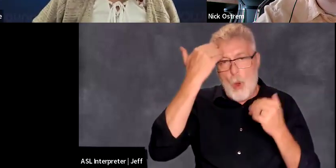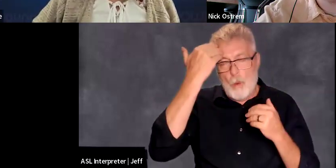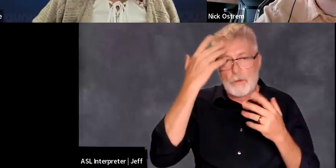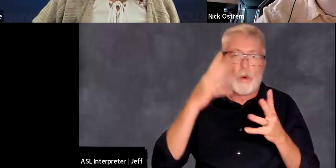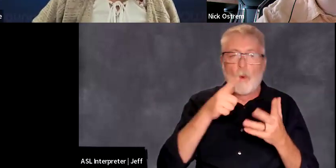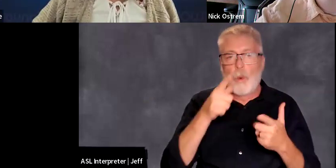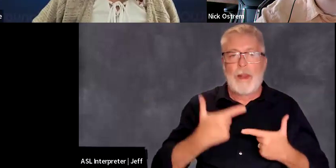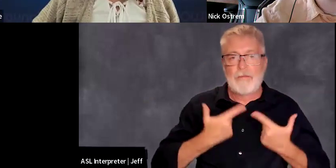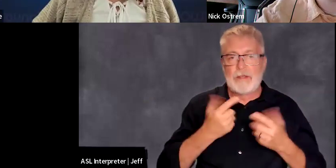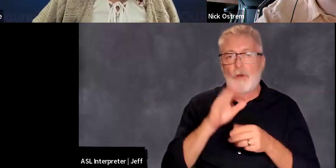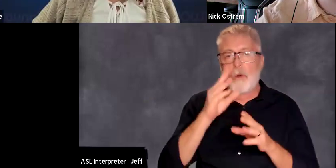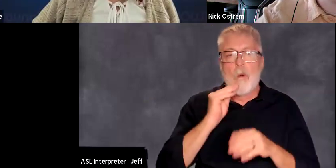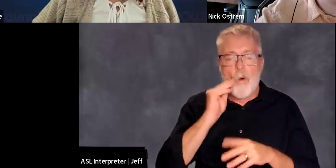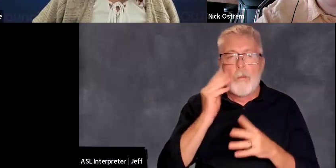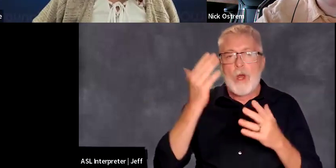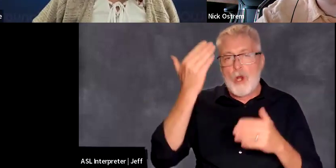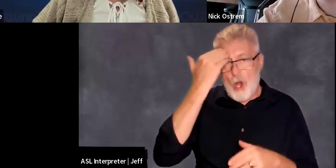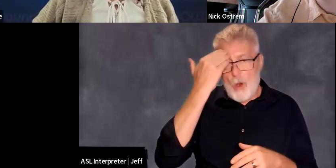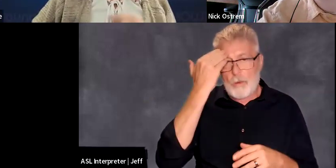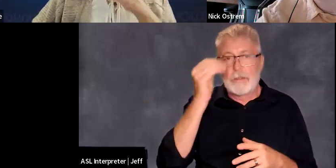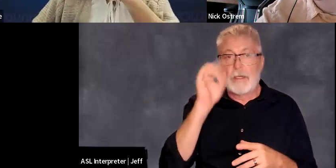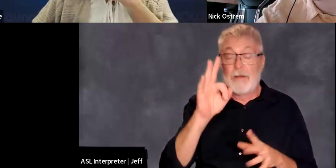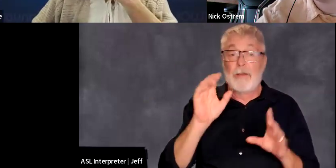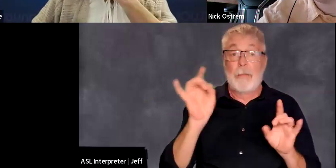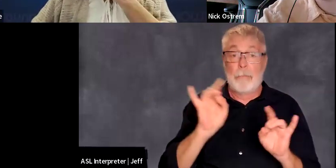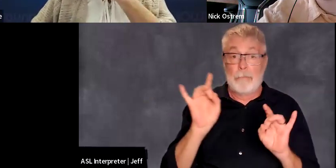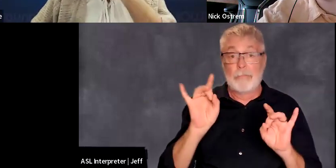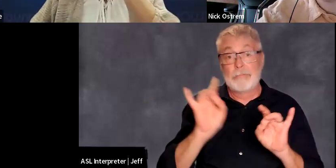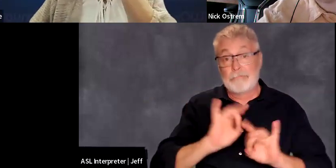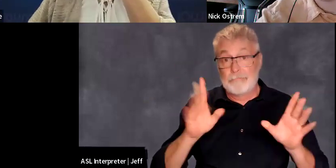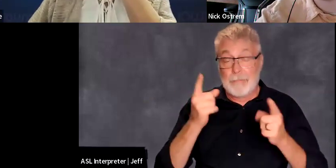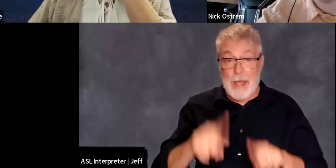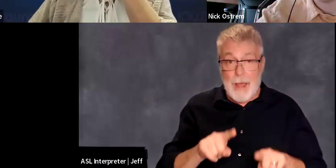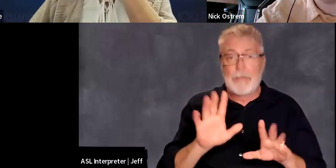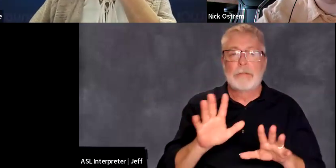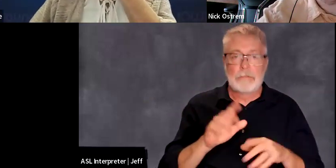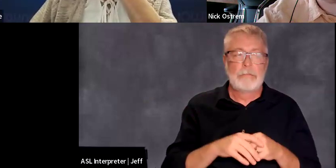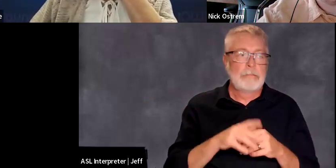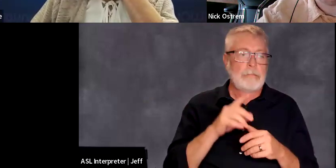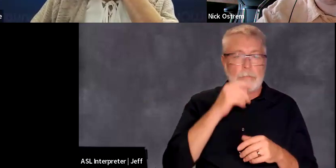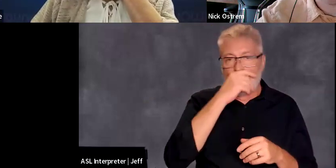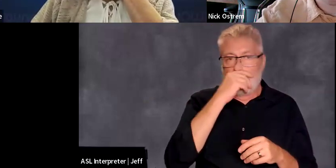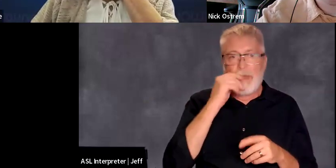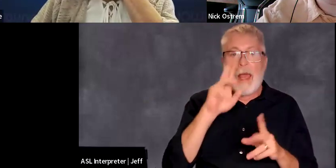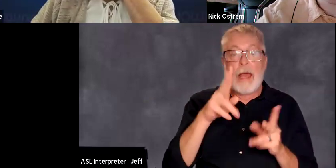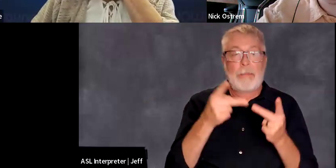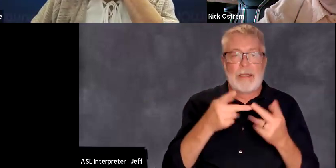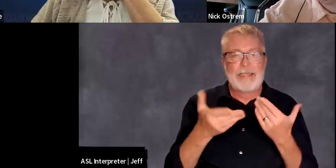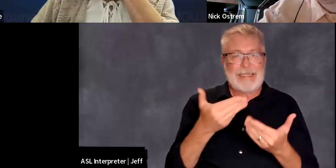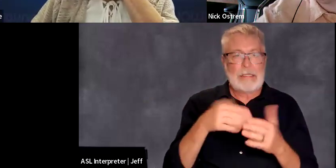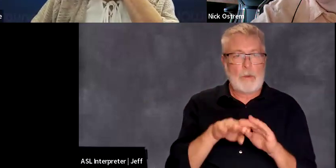knows where to go if a disaster is happening. And you want to make sure it's something that is easily accessible for